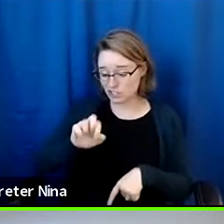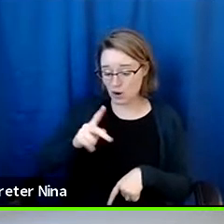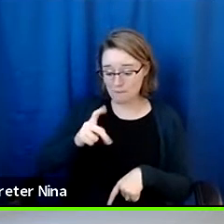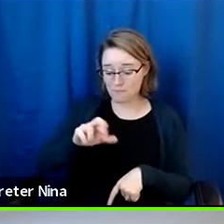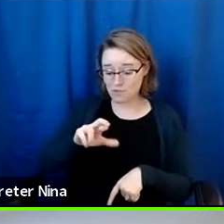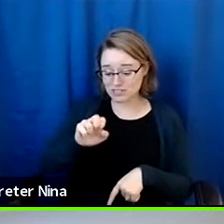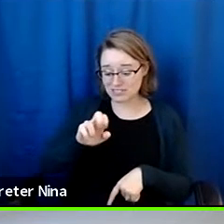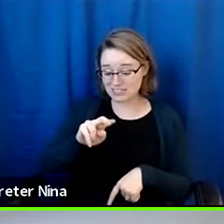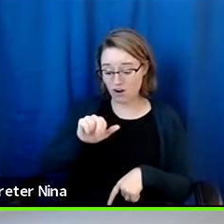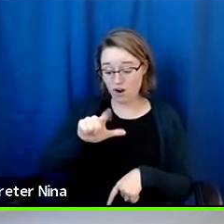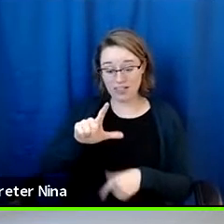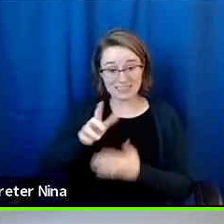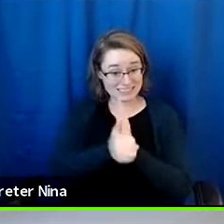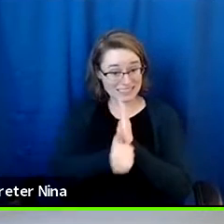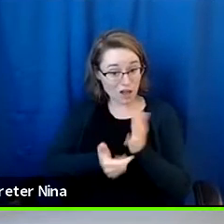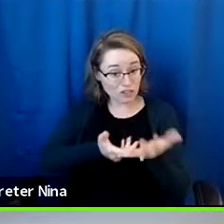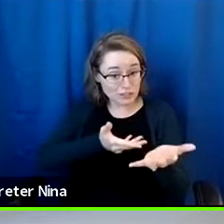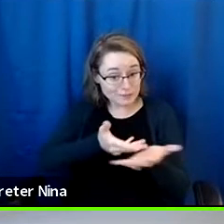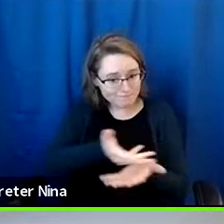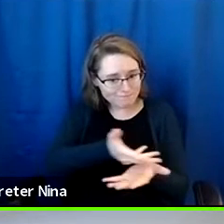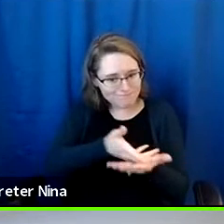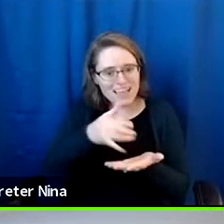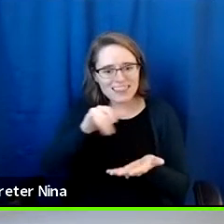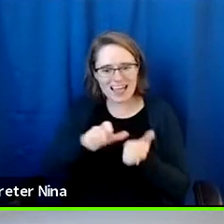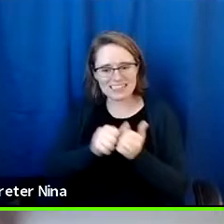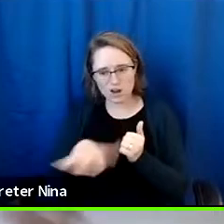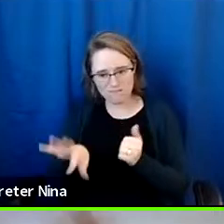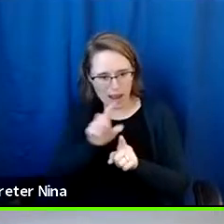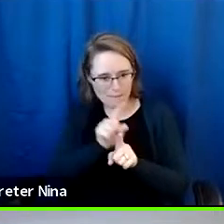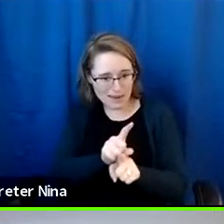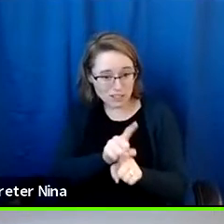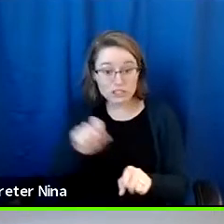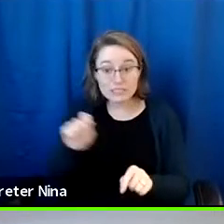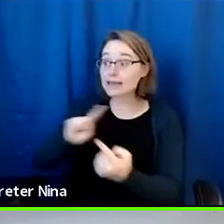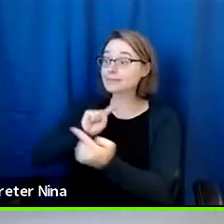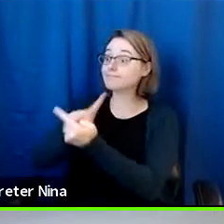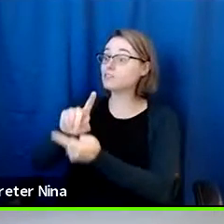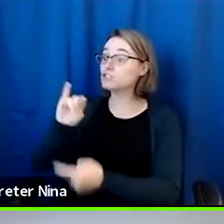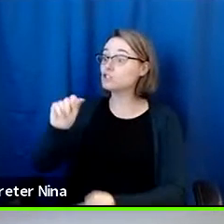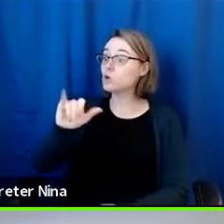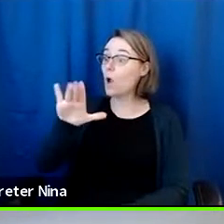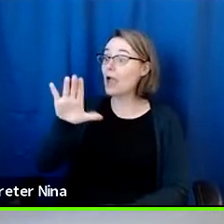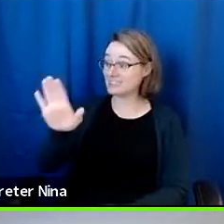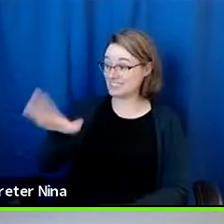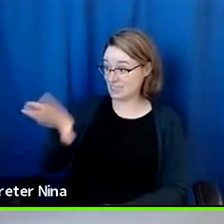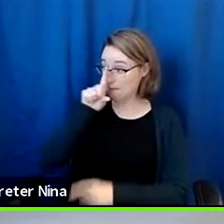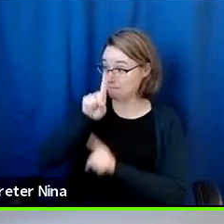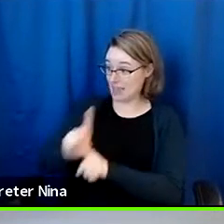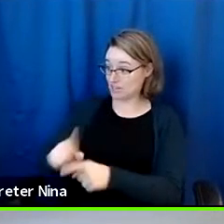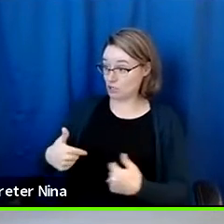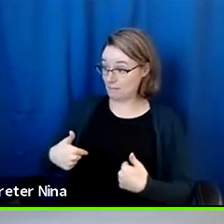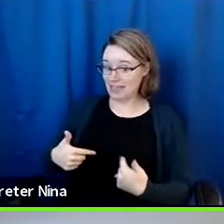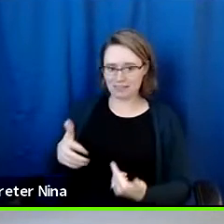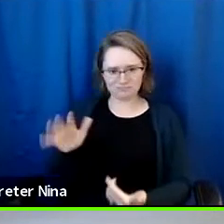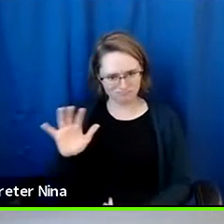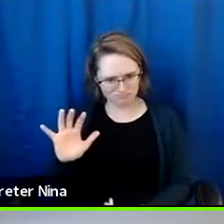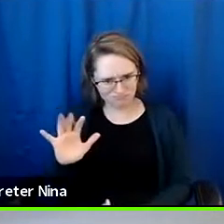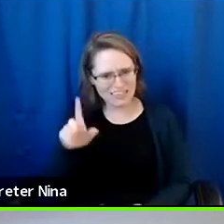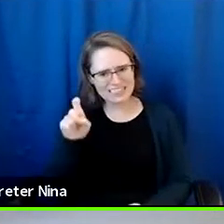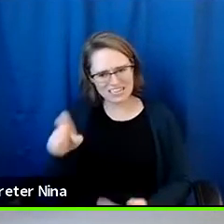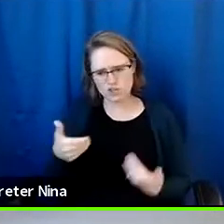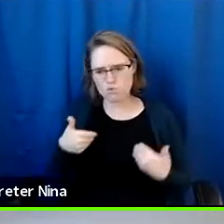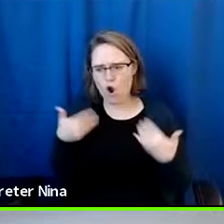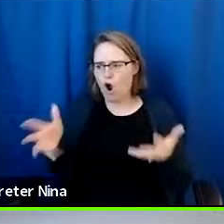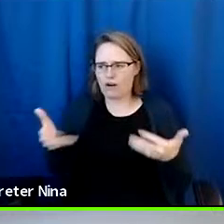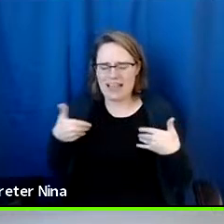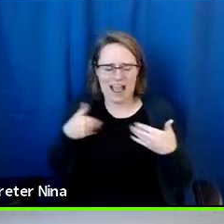you find mentors. You can't just walk up to somebody and say, hey, Joyce, will you mentor me? You have to have a relationship